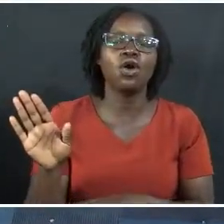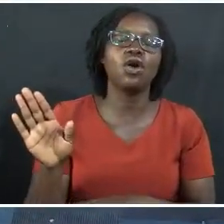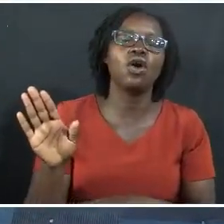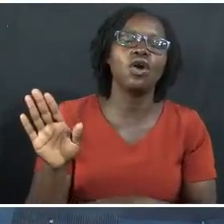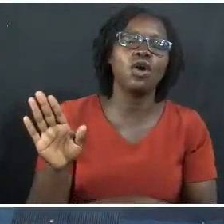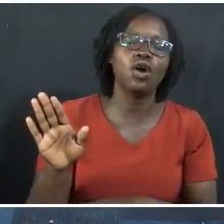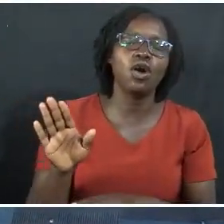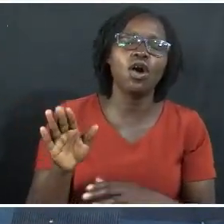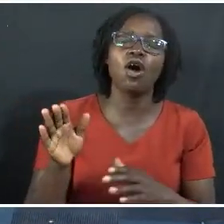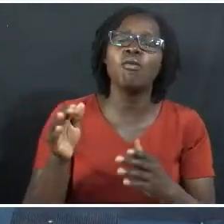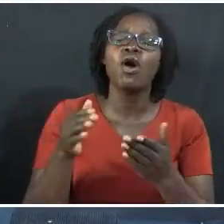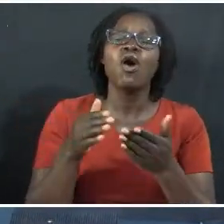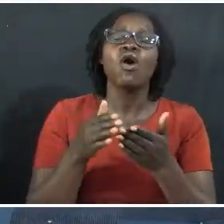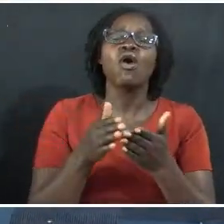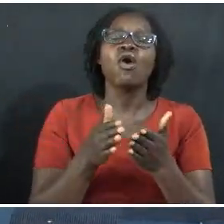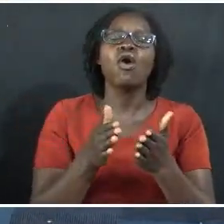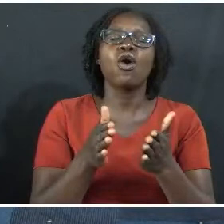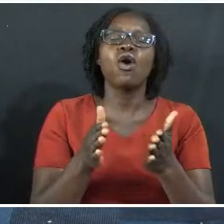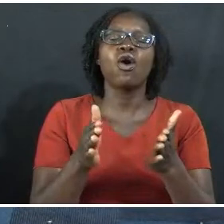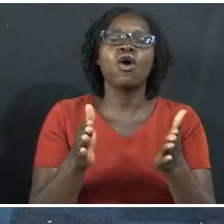Just